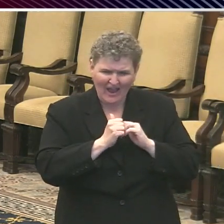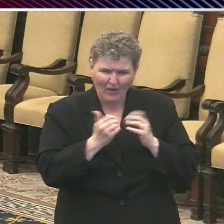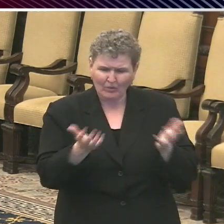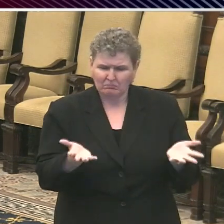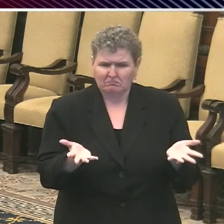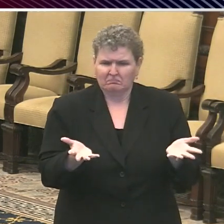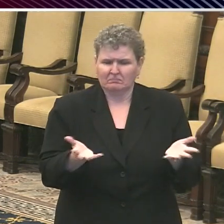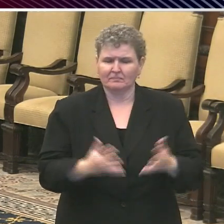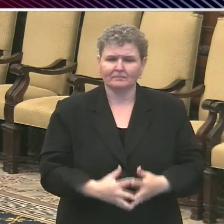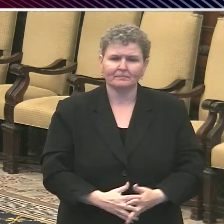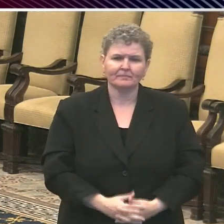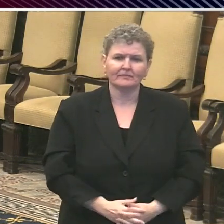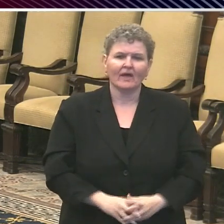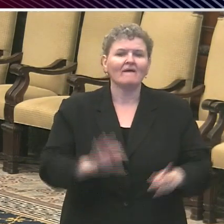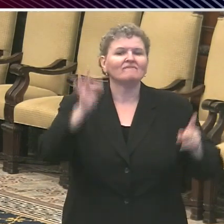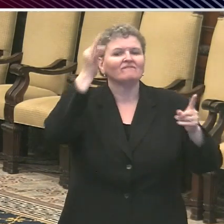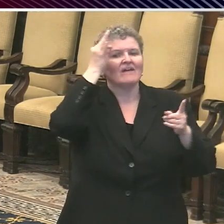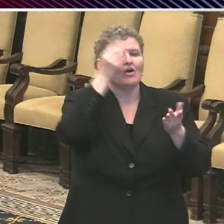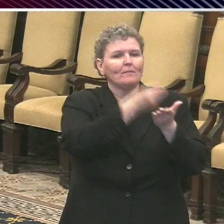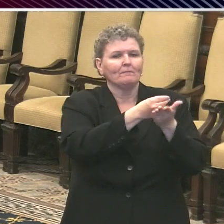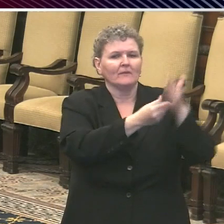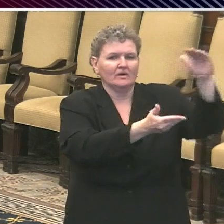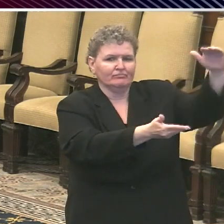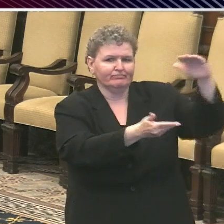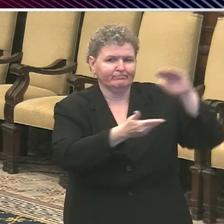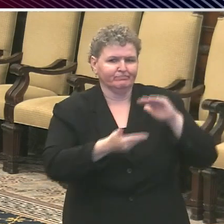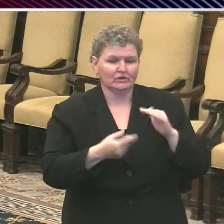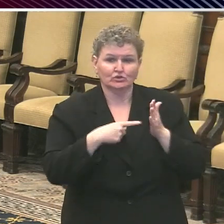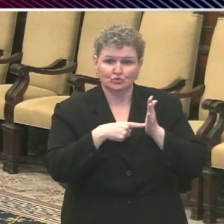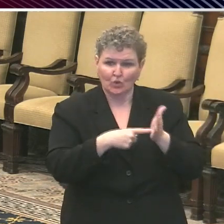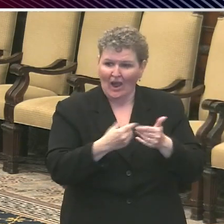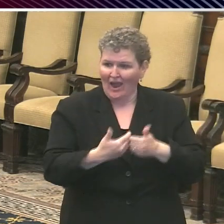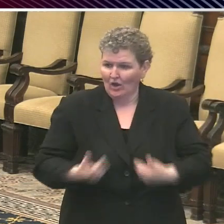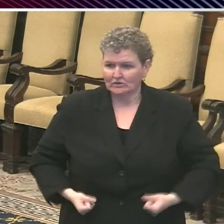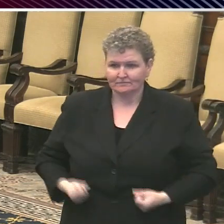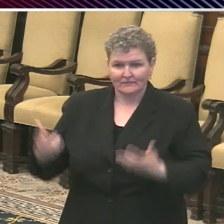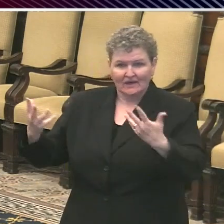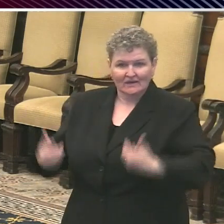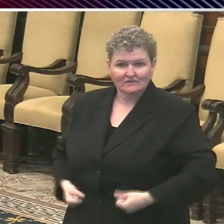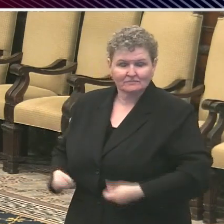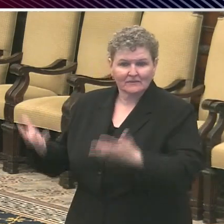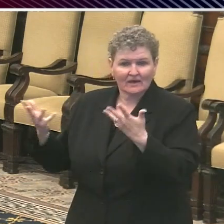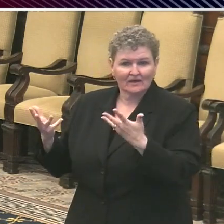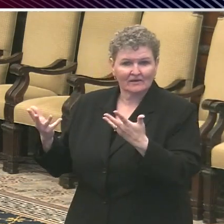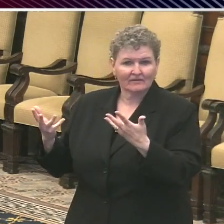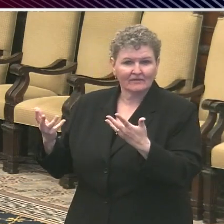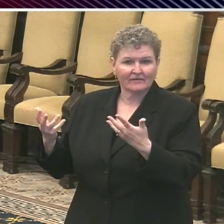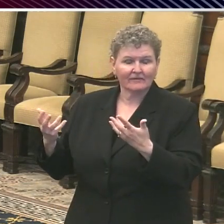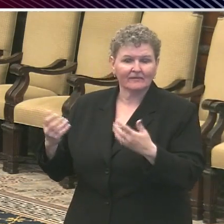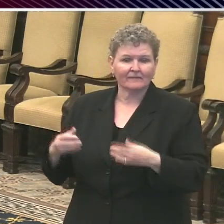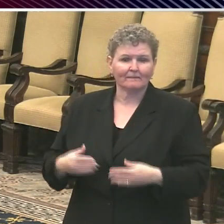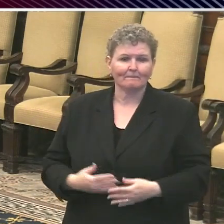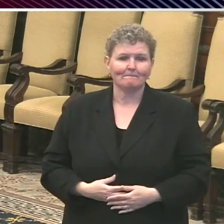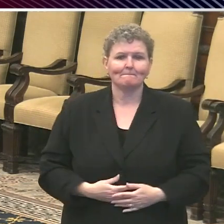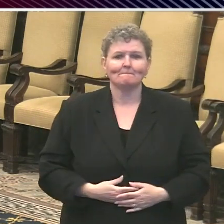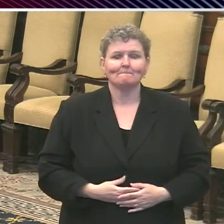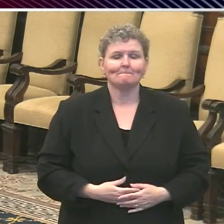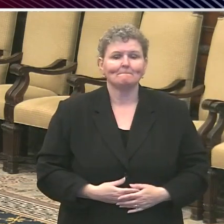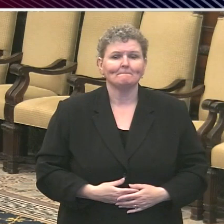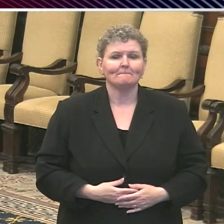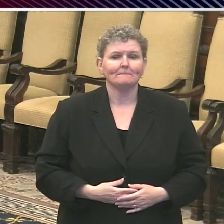These are federal dollars that need to be accounted for, and there needs to be a process that we enter into and can stand